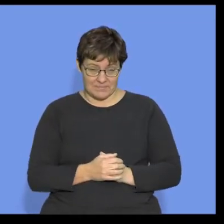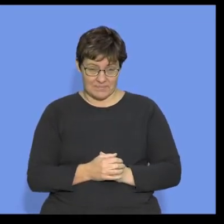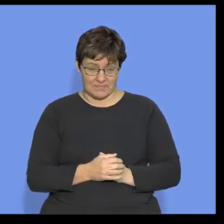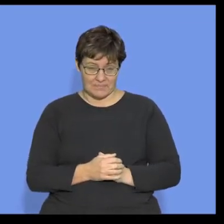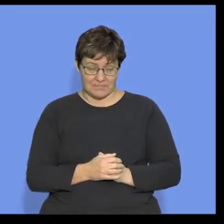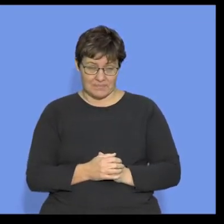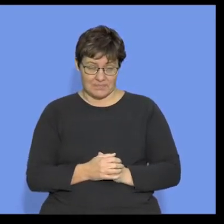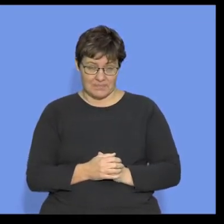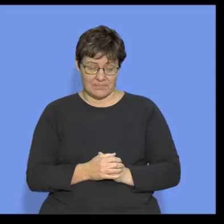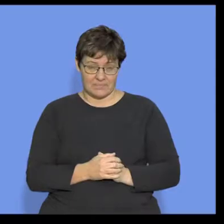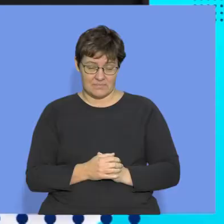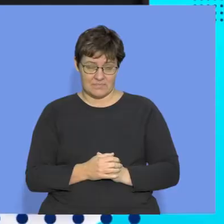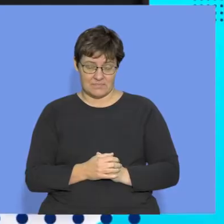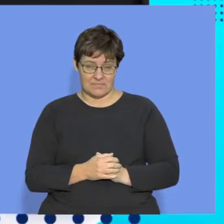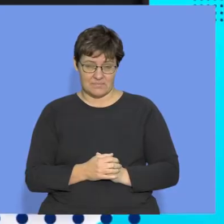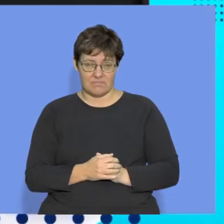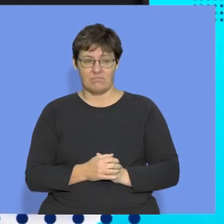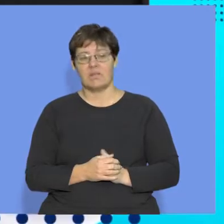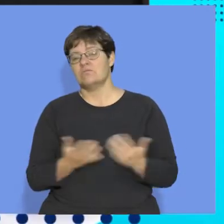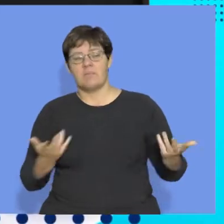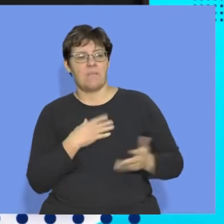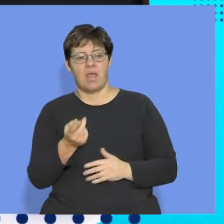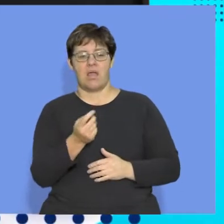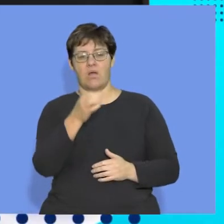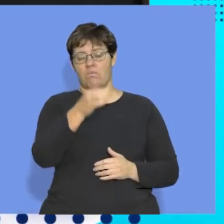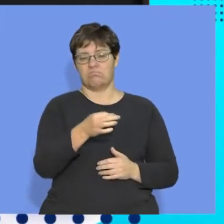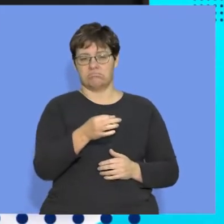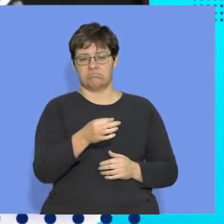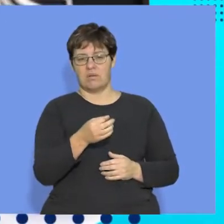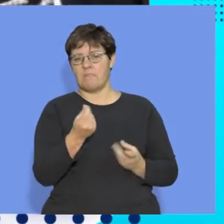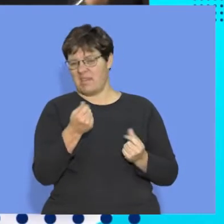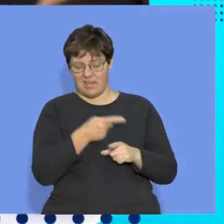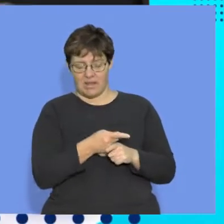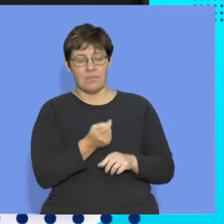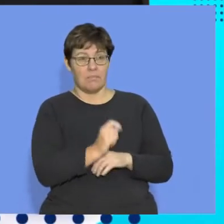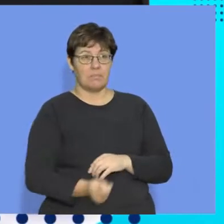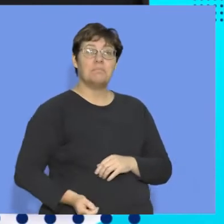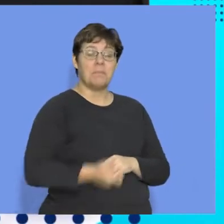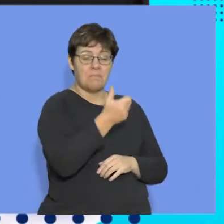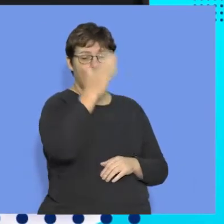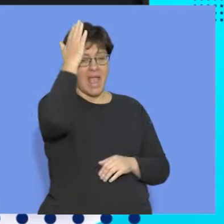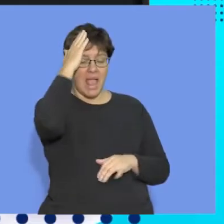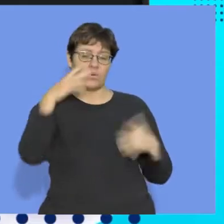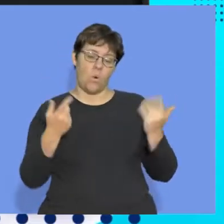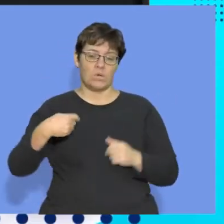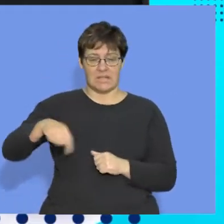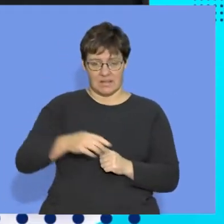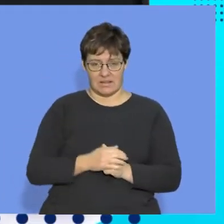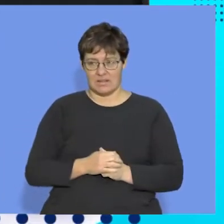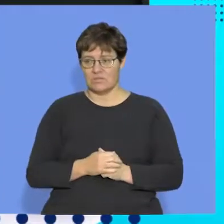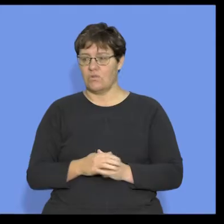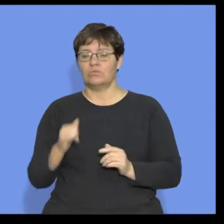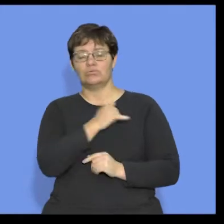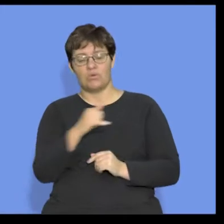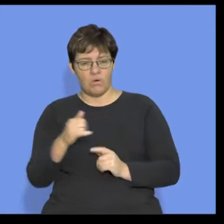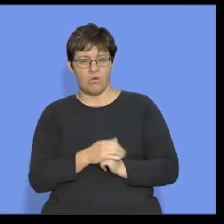okay? So if I have a coin, okay, I could have head or tail. So I will draw a